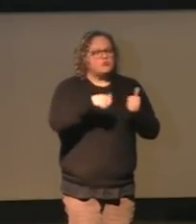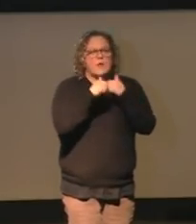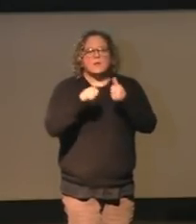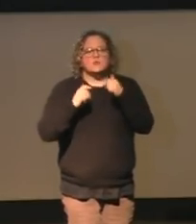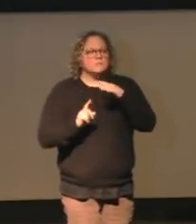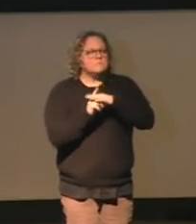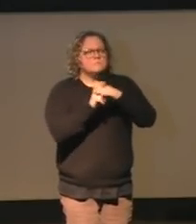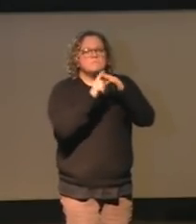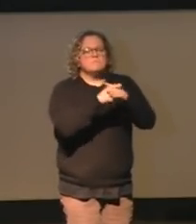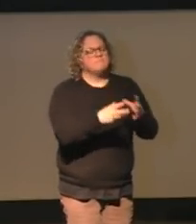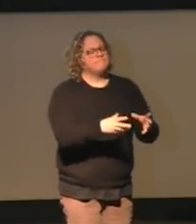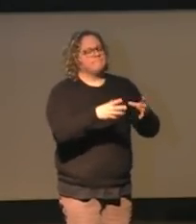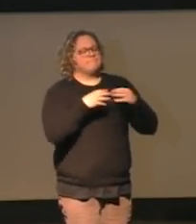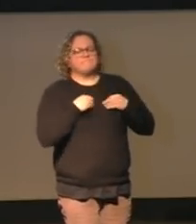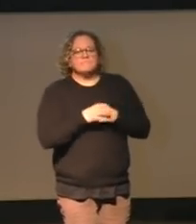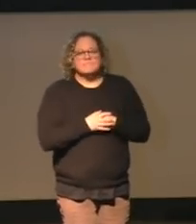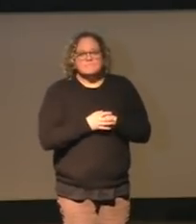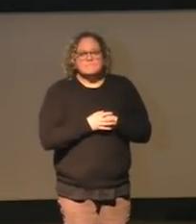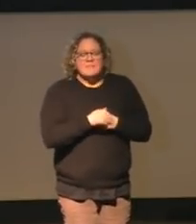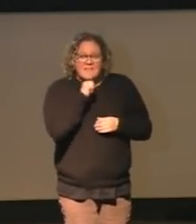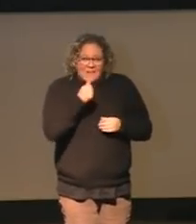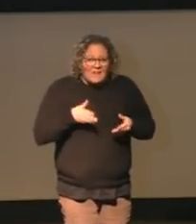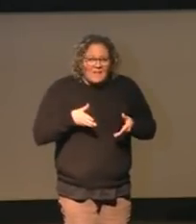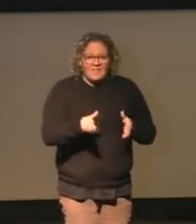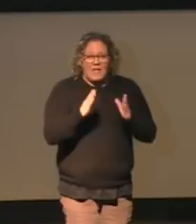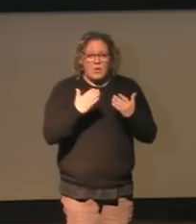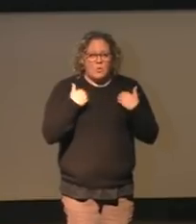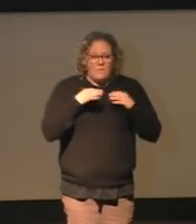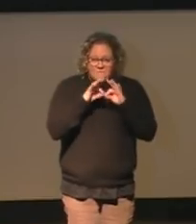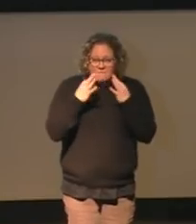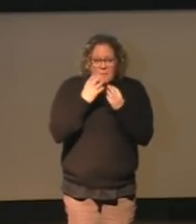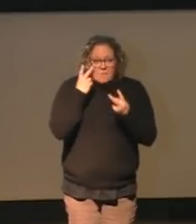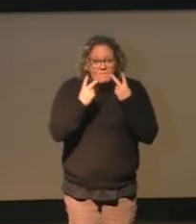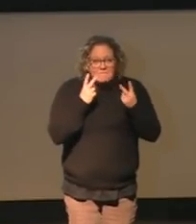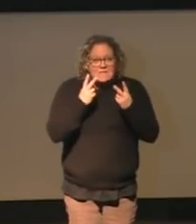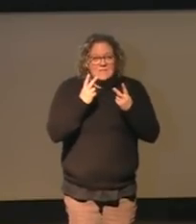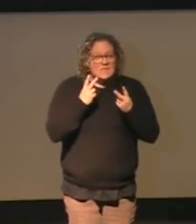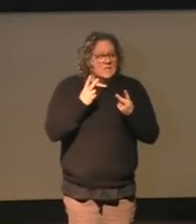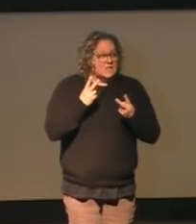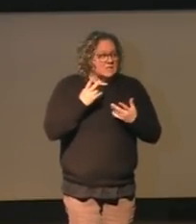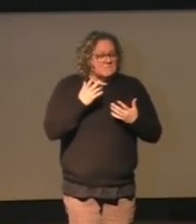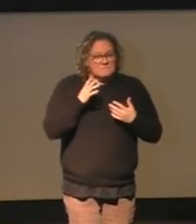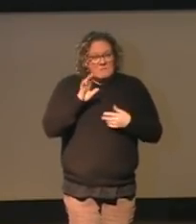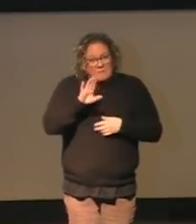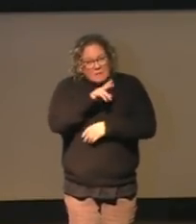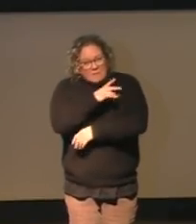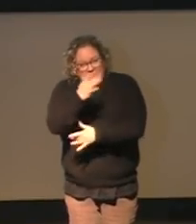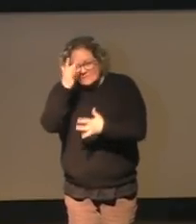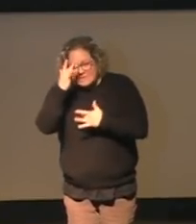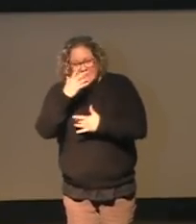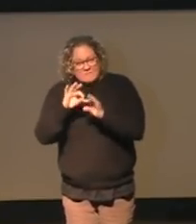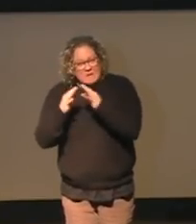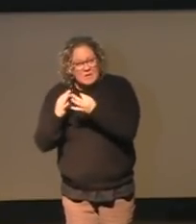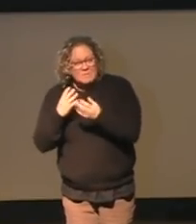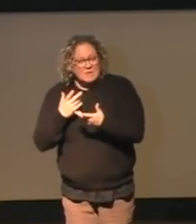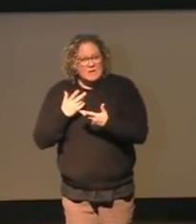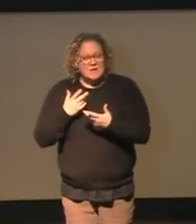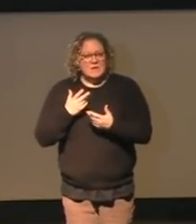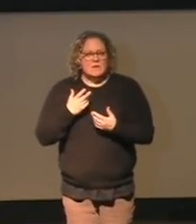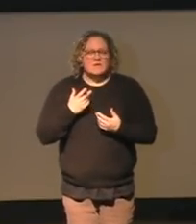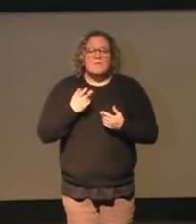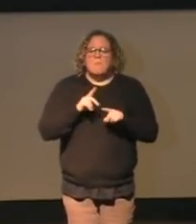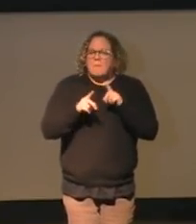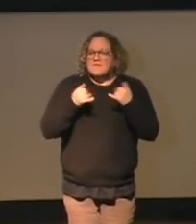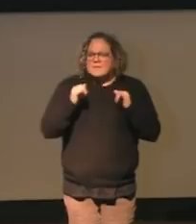population. Not being allowed to have a family visit a patient at their sickest time, you find those ways through